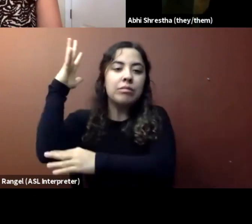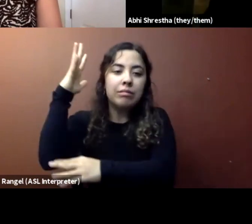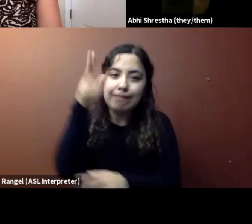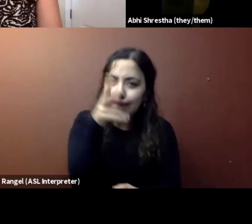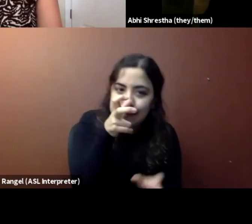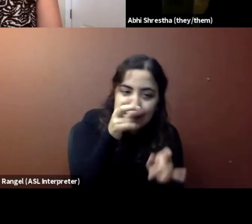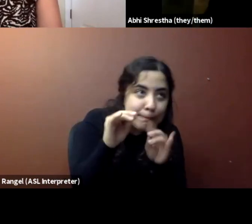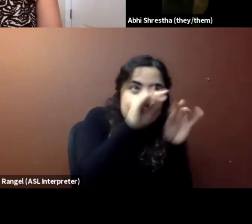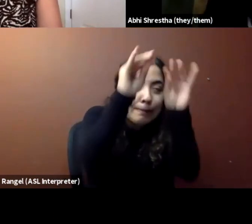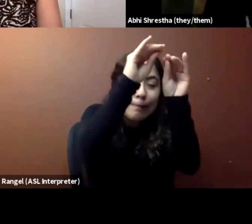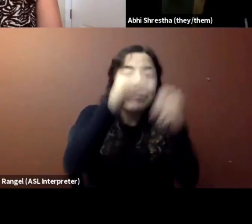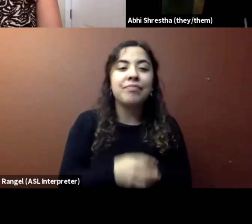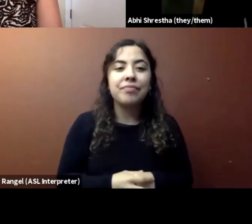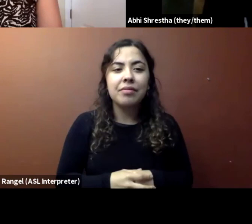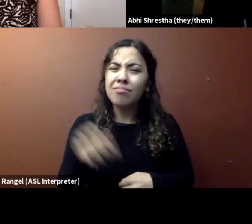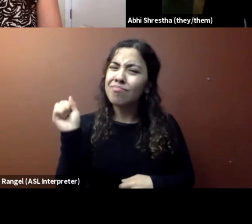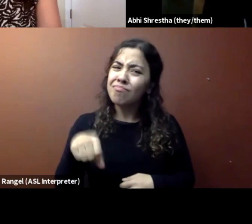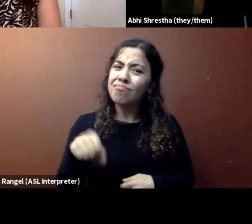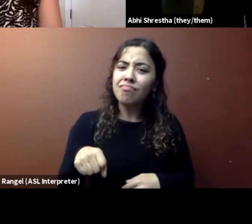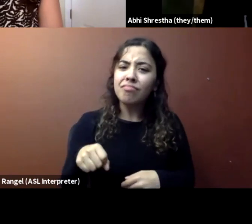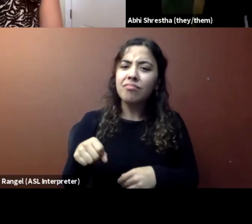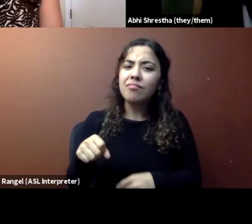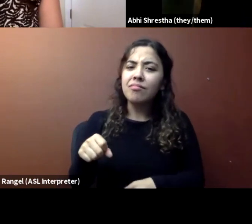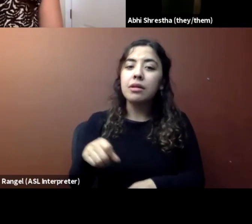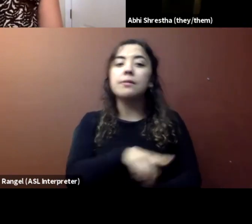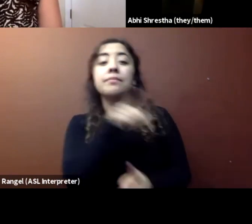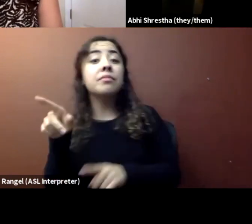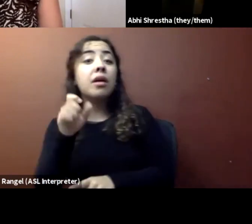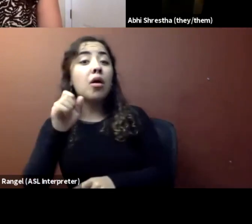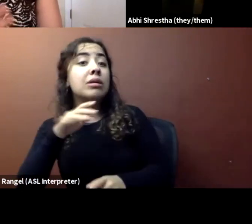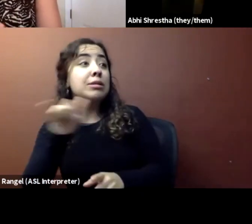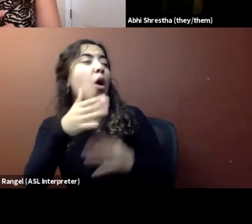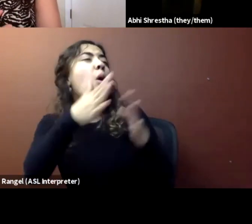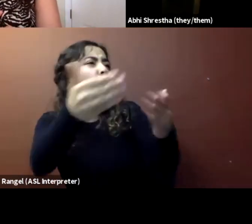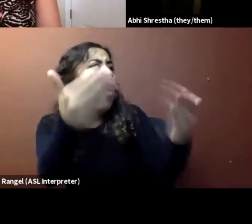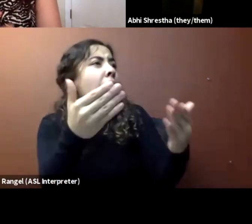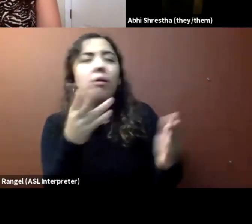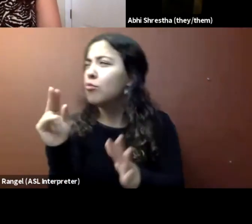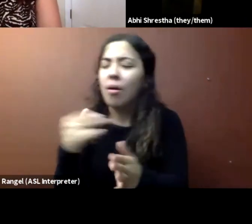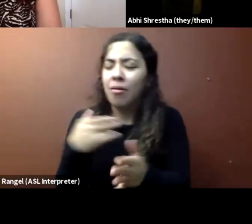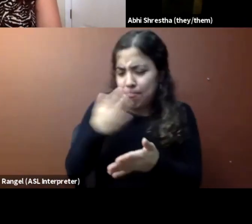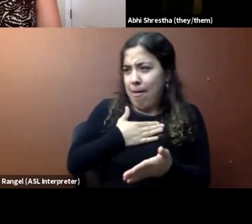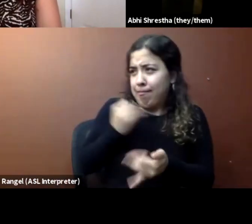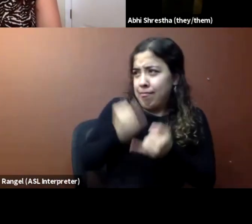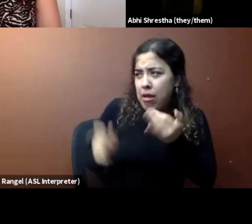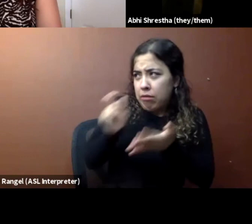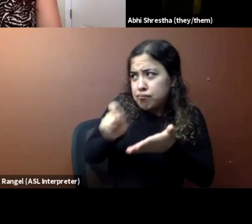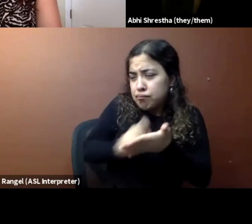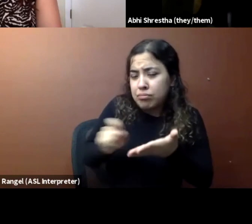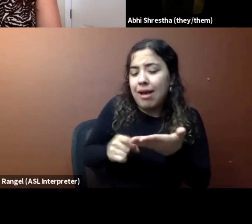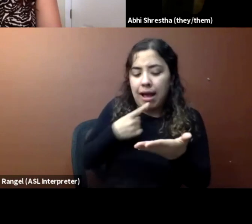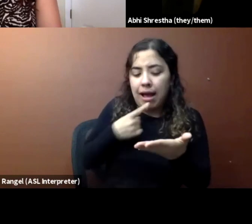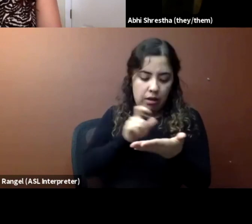Right. Yeah. Similarly, no, go ahead. Sorry. No, the last line that I wrote, I said, I